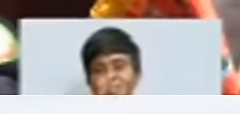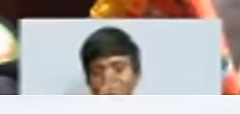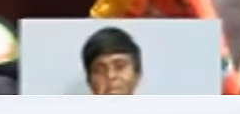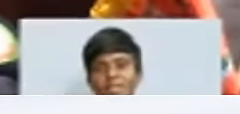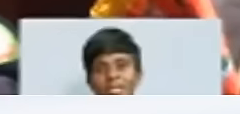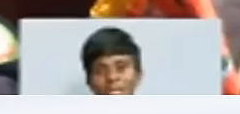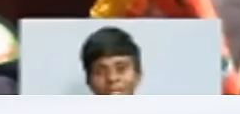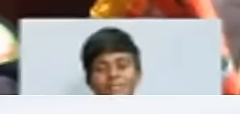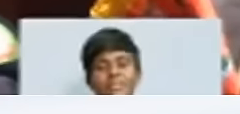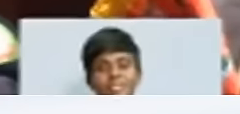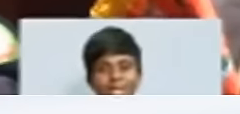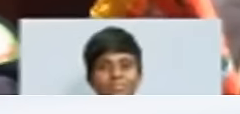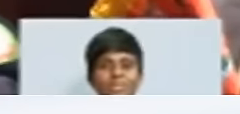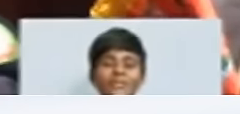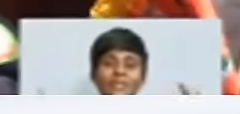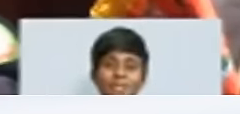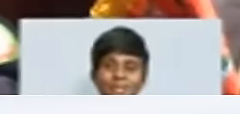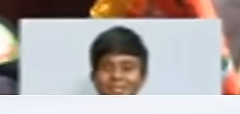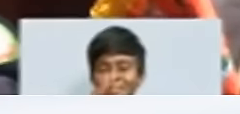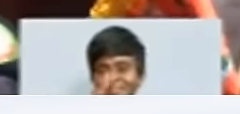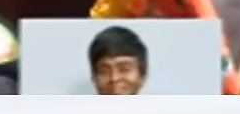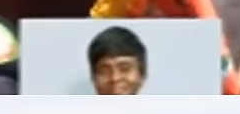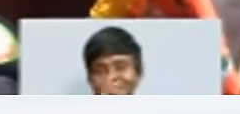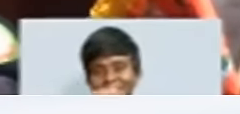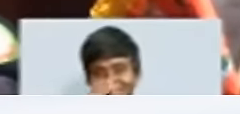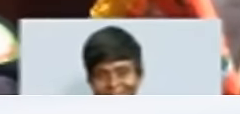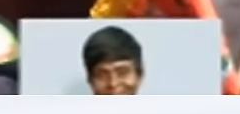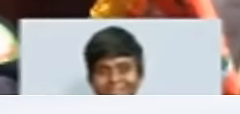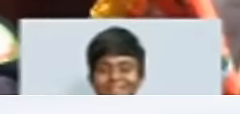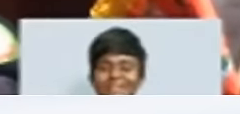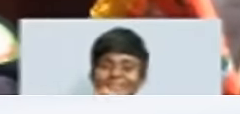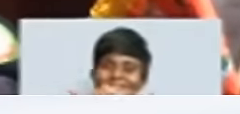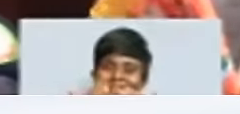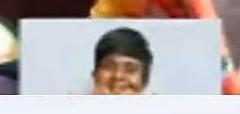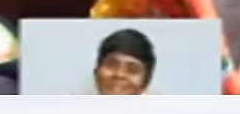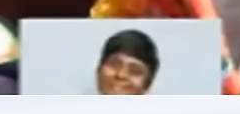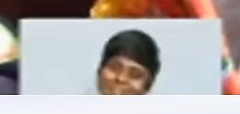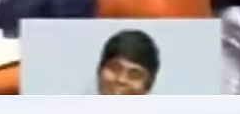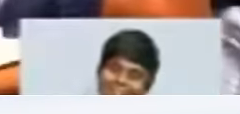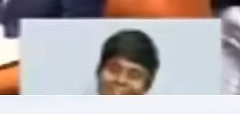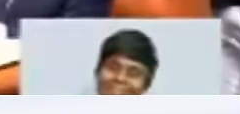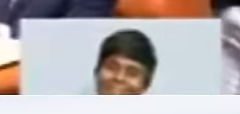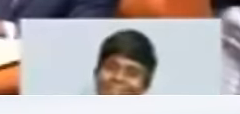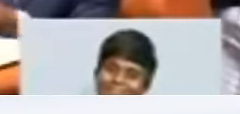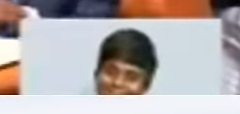motherland, Zambia. Madam Speaker, I thank you and I beg to move.